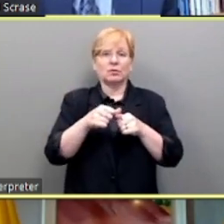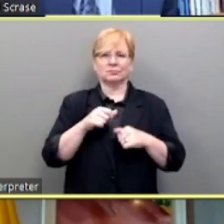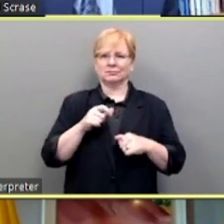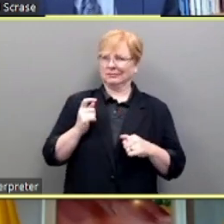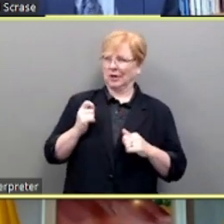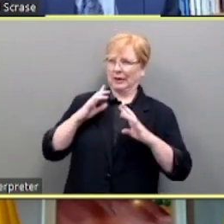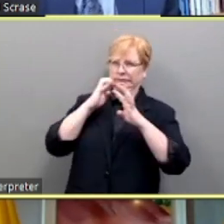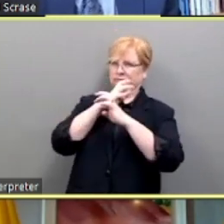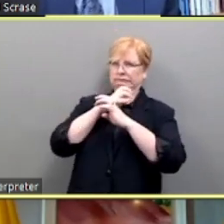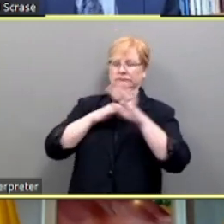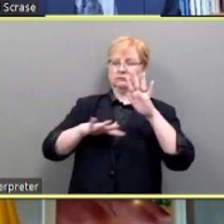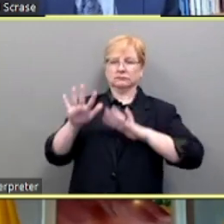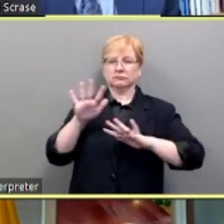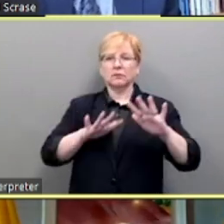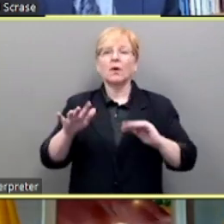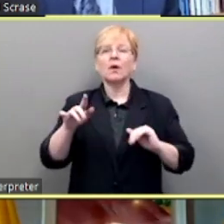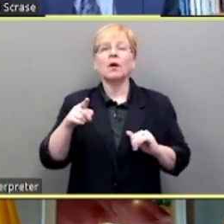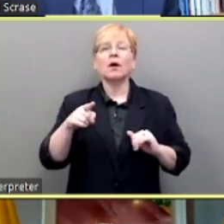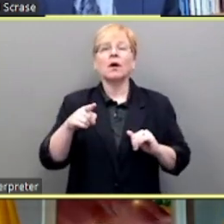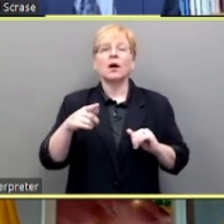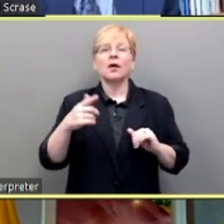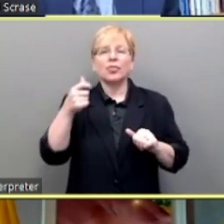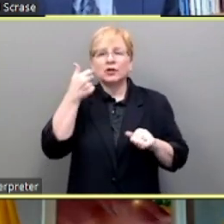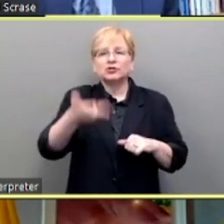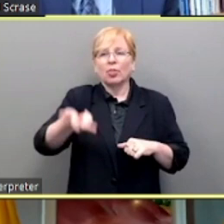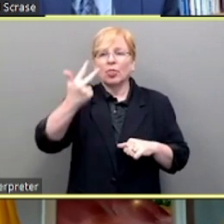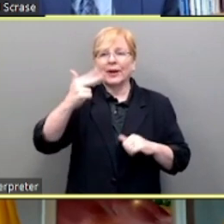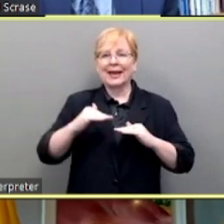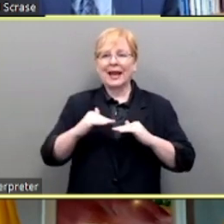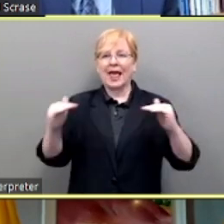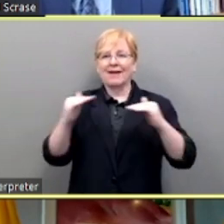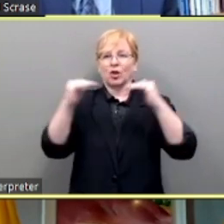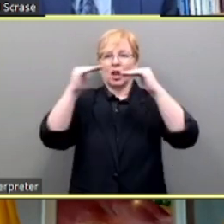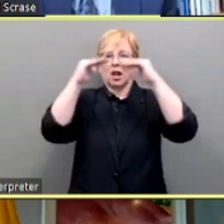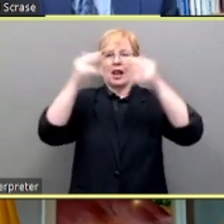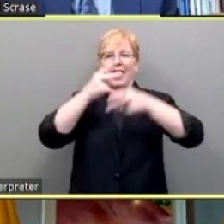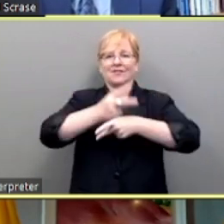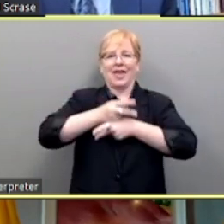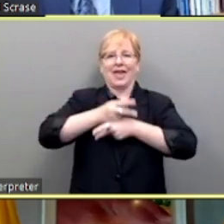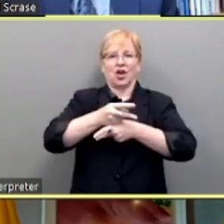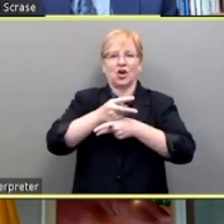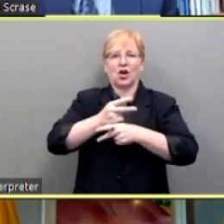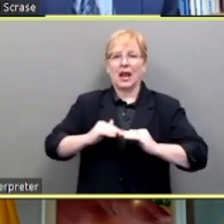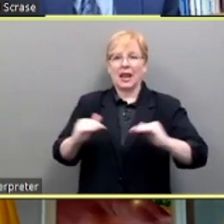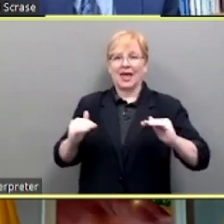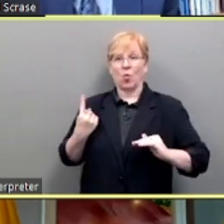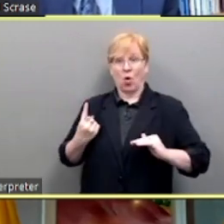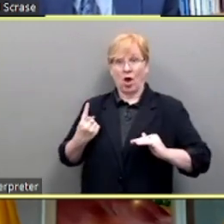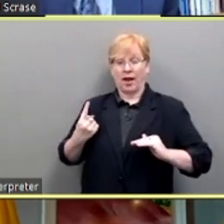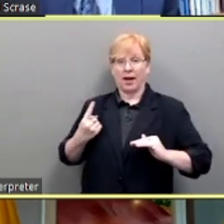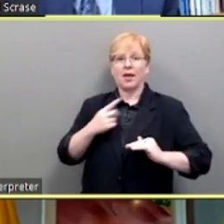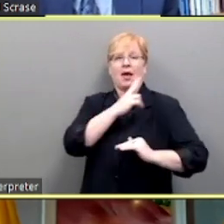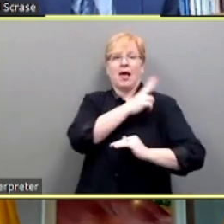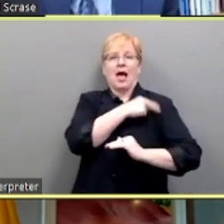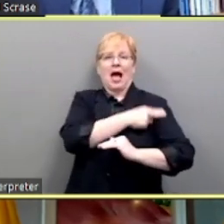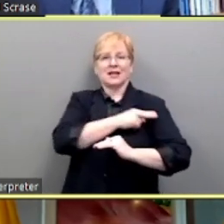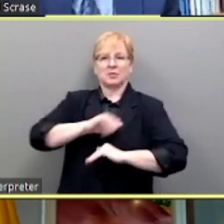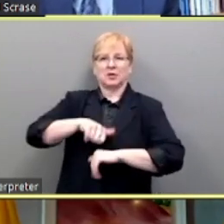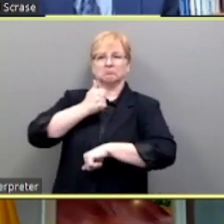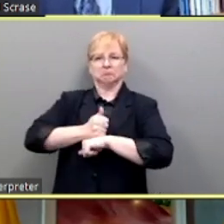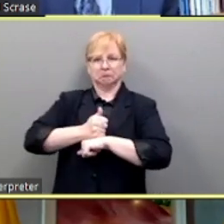we have sort of 3 levels of care. Contingency level 1 is where hospitals are extending themselves, but